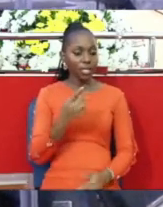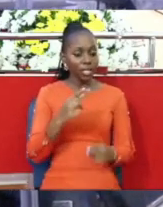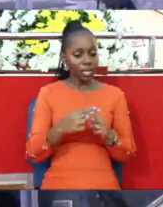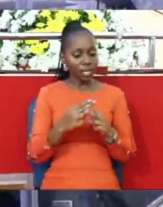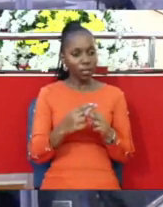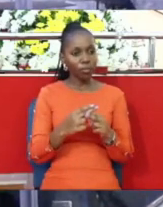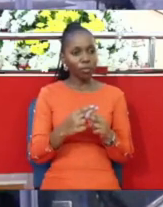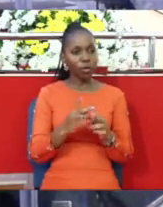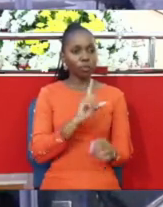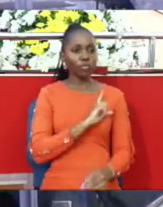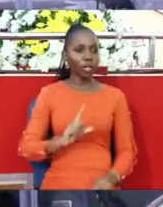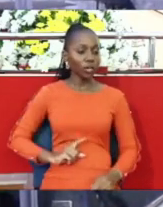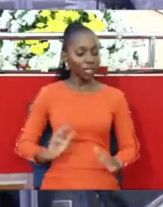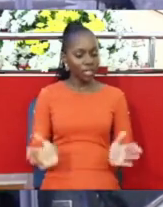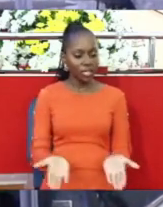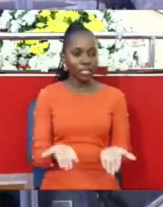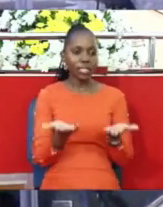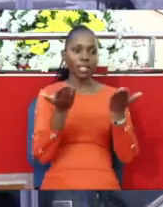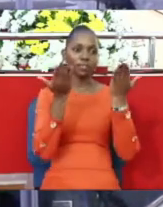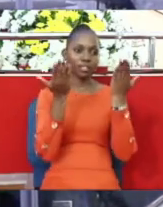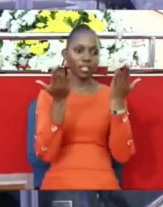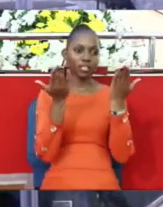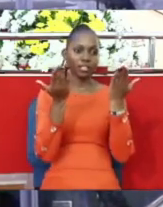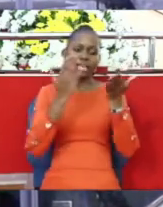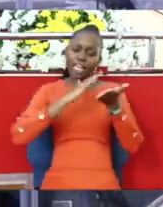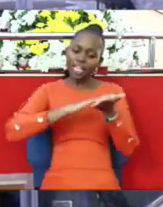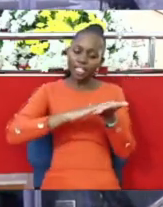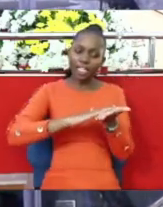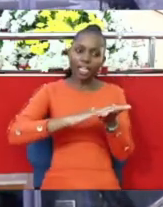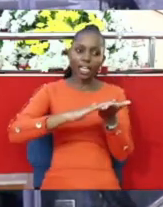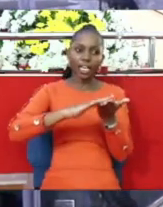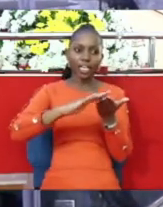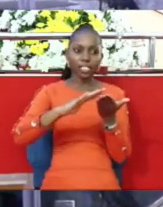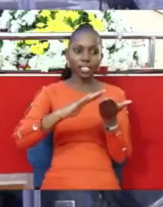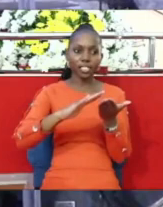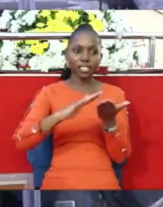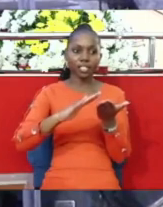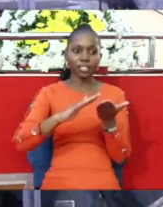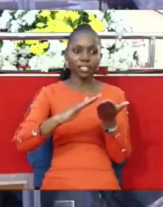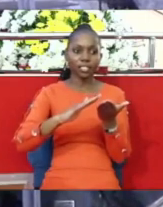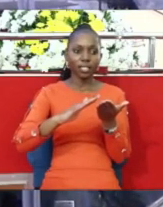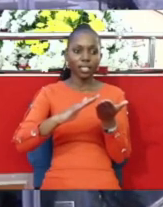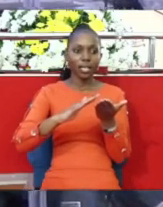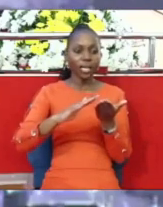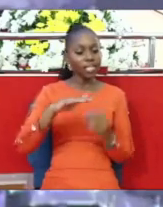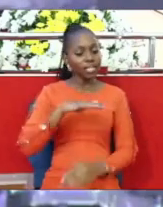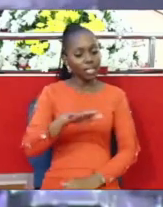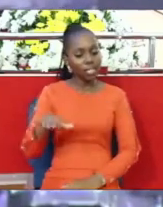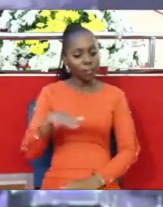The Bible has reminded us it is fortified. Kumbuka Biblia imetuambia imedhibitishwa. I've also said it is a place